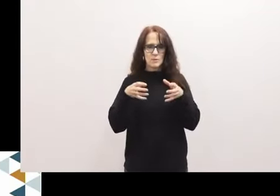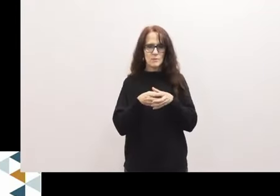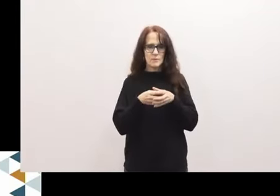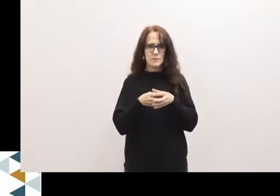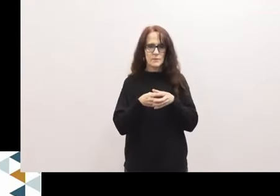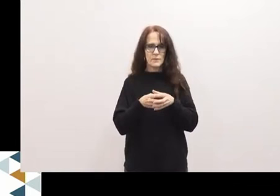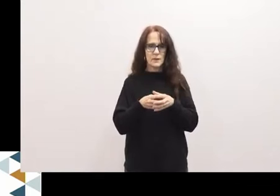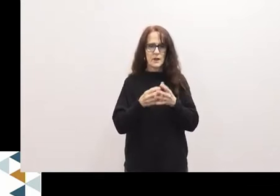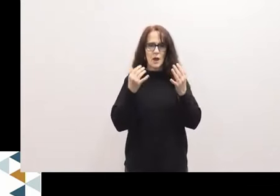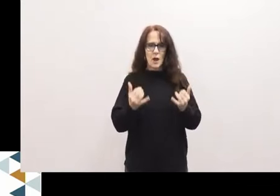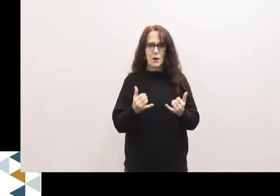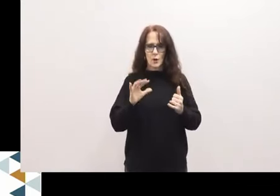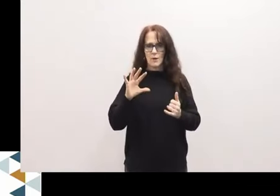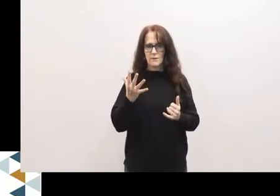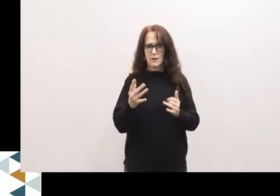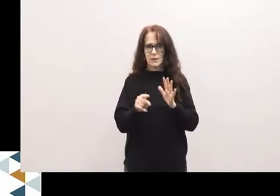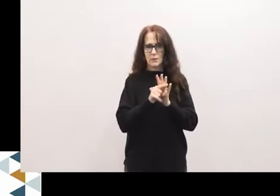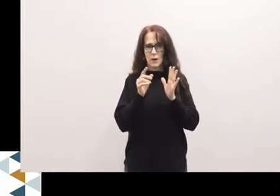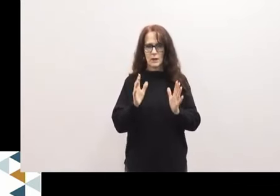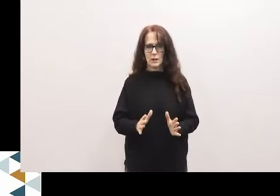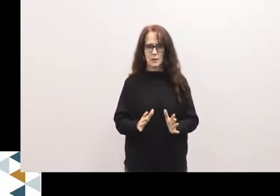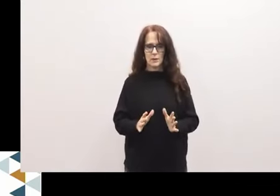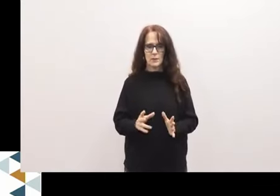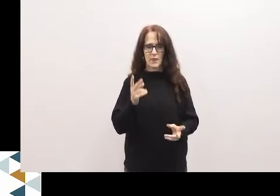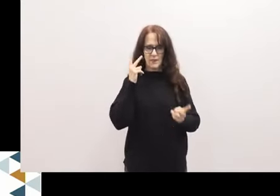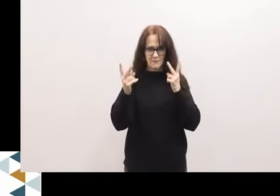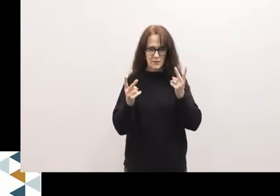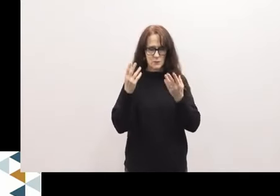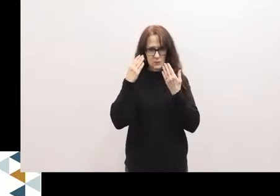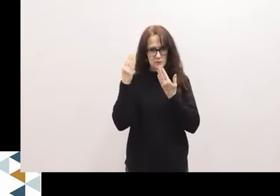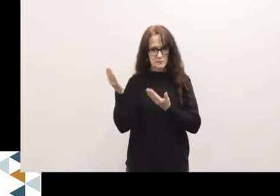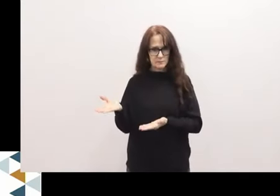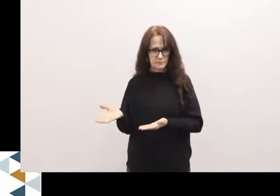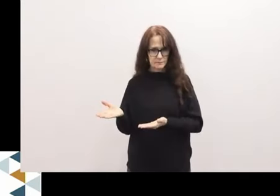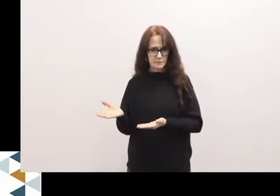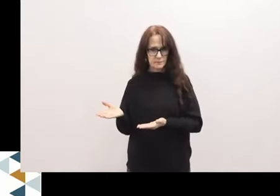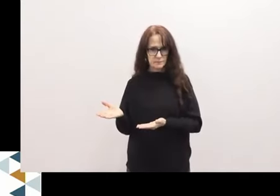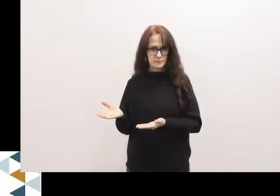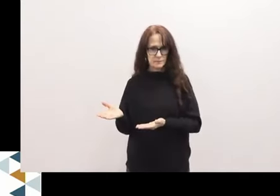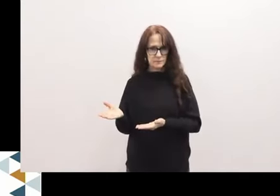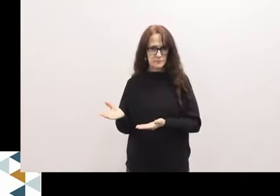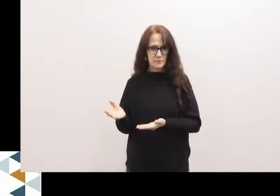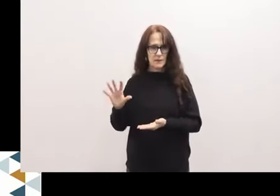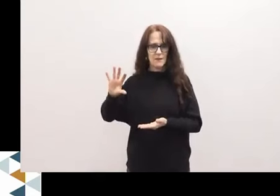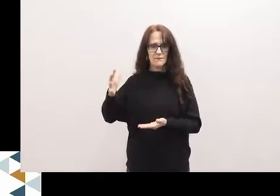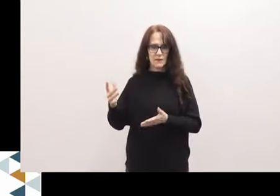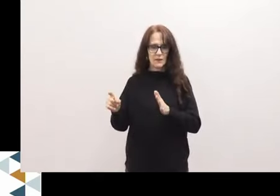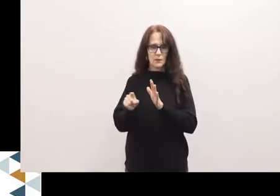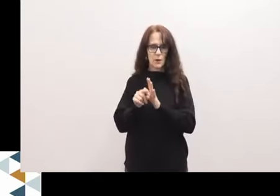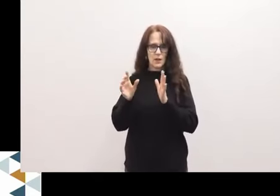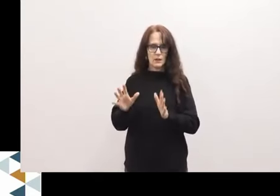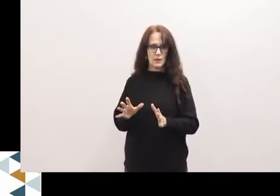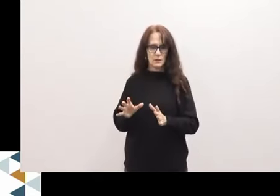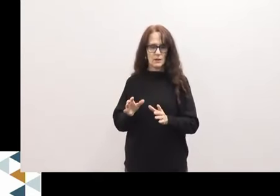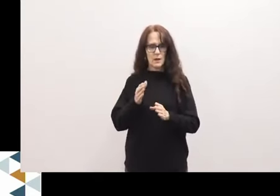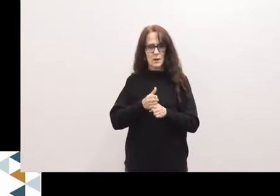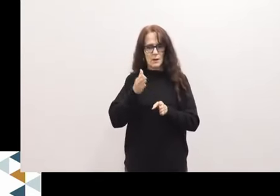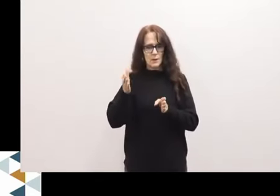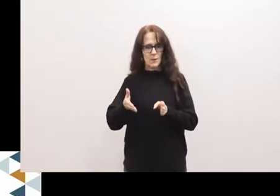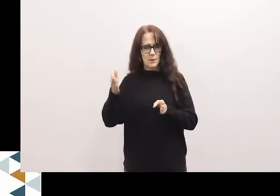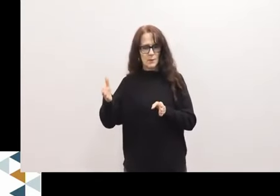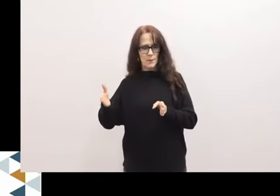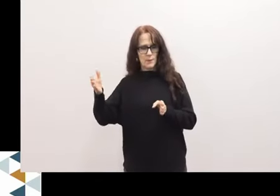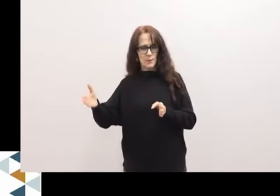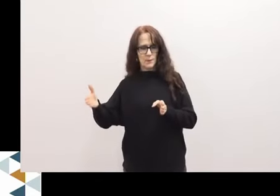our current fifth graders. So this visual gives you that look at our fifth graders as they're moving in